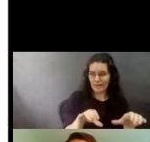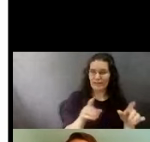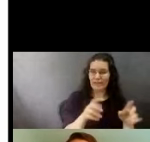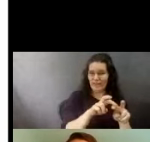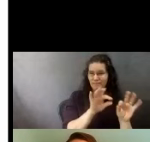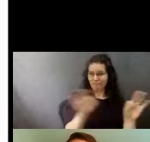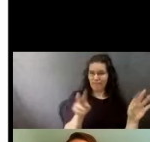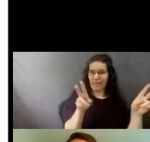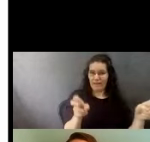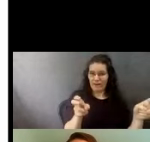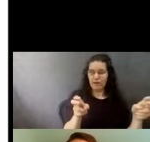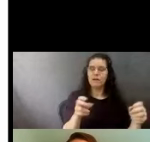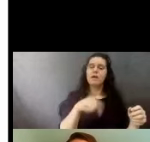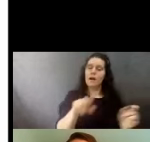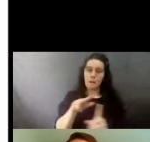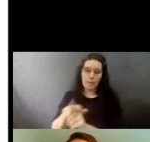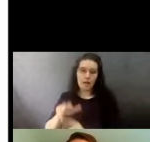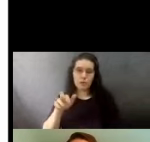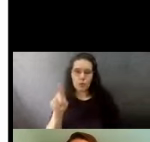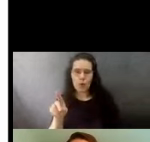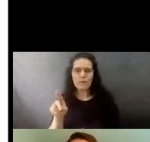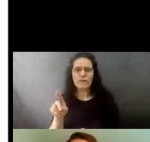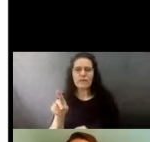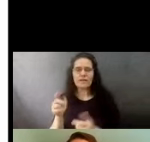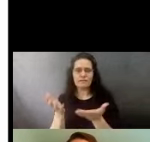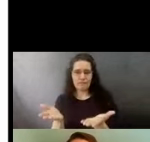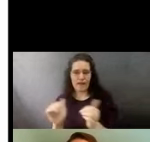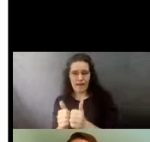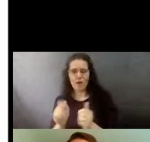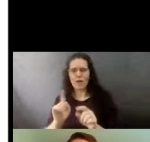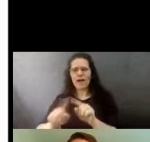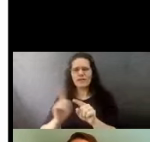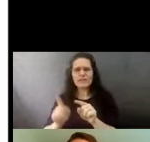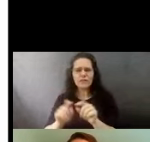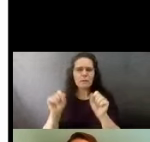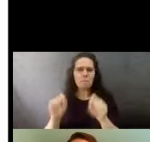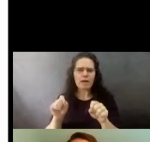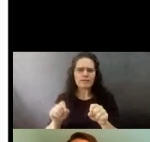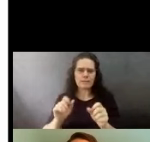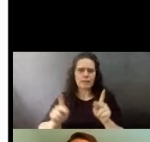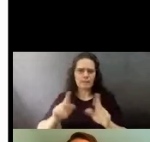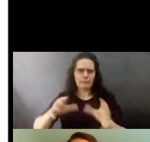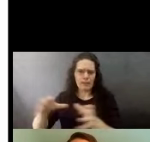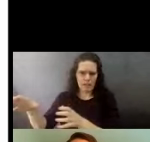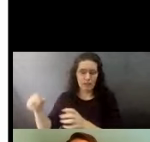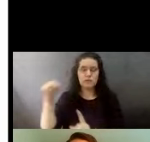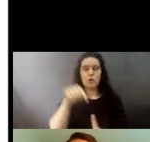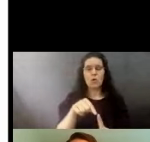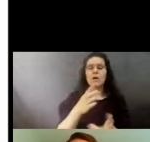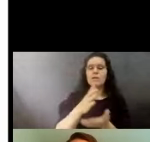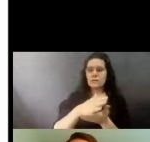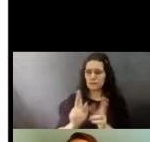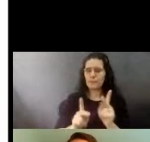looking at COVID-19. So the first is the bucket of people who have a pre-existing